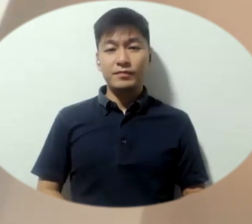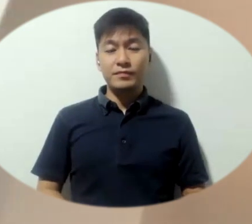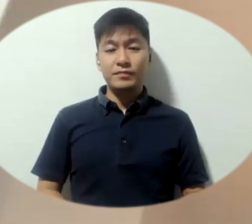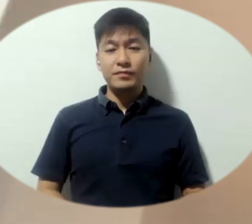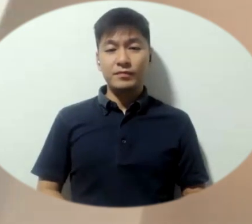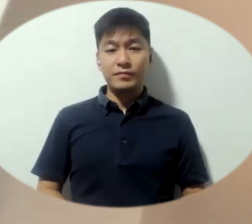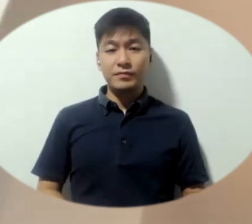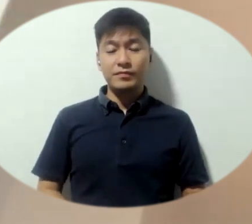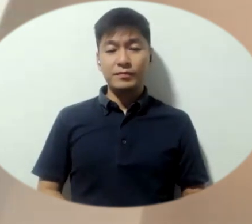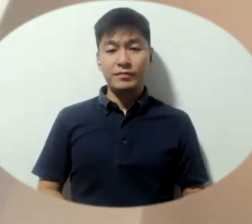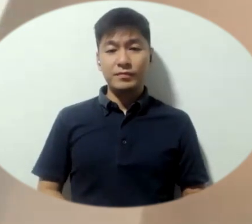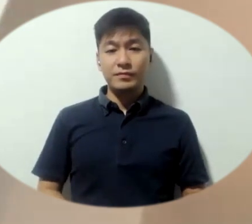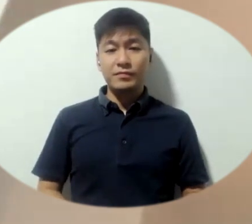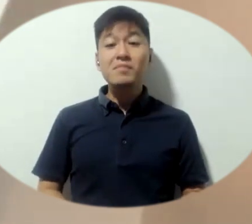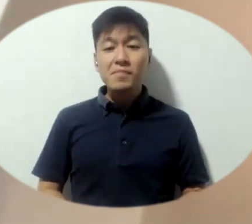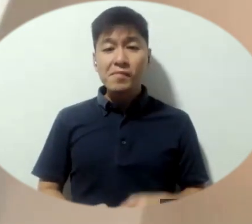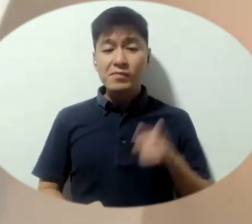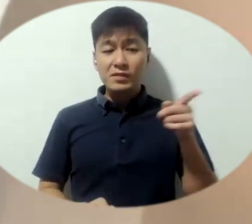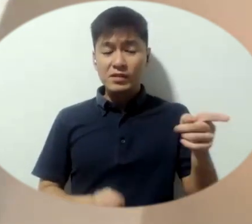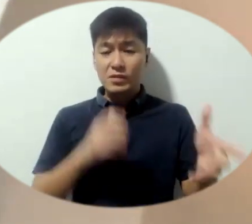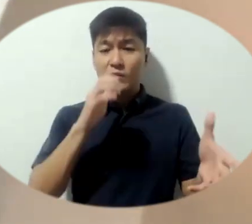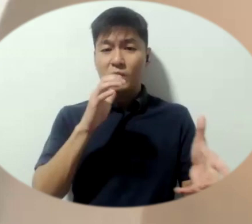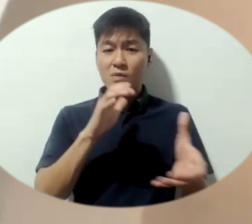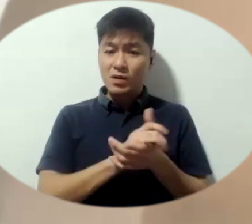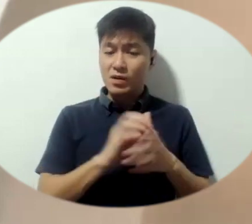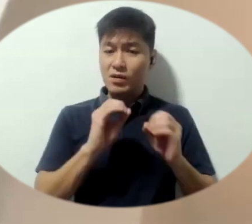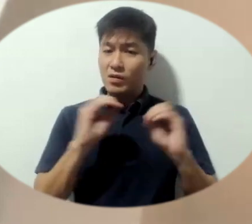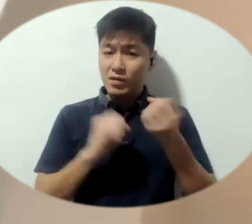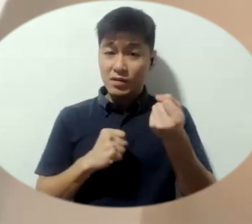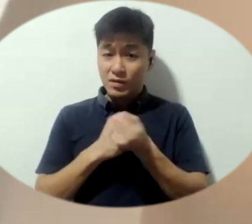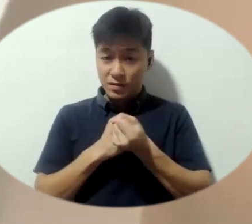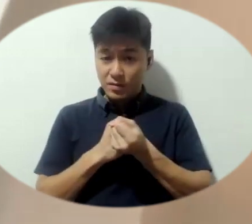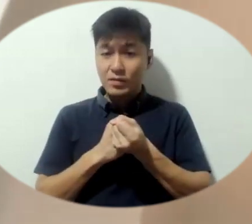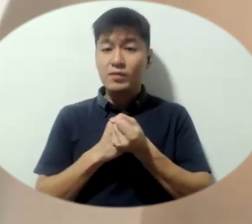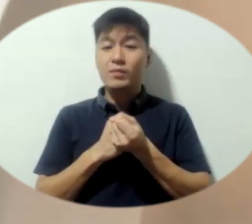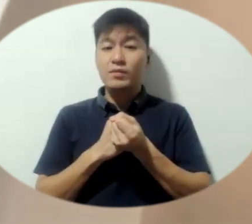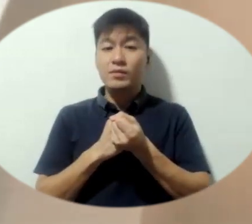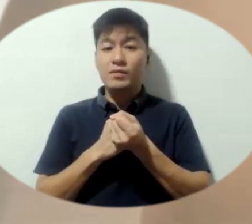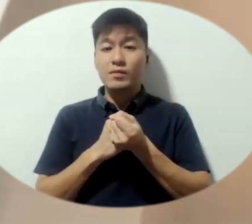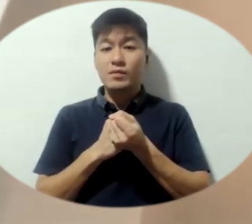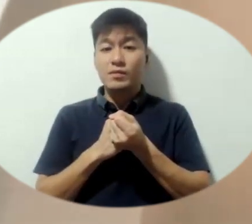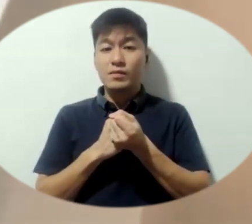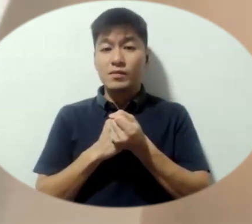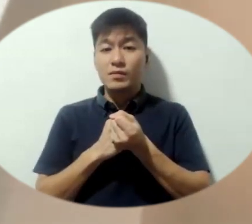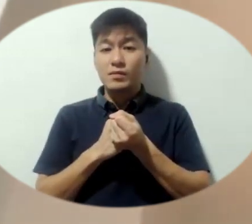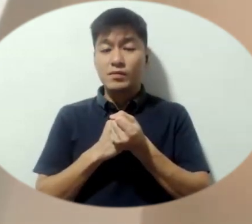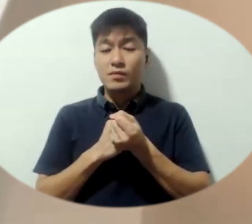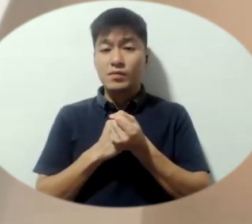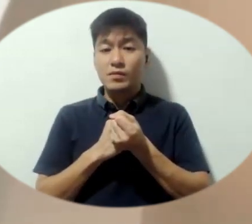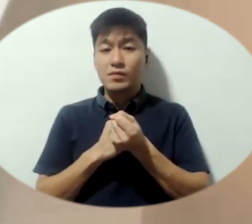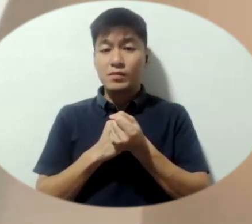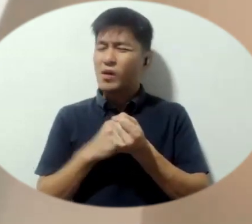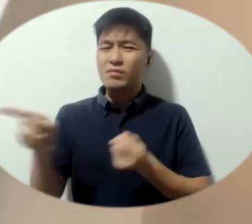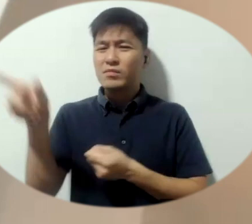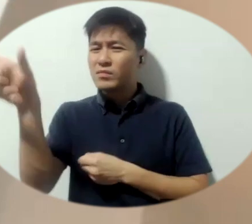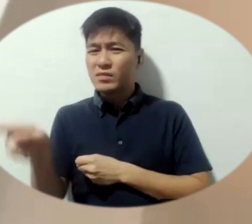lot of assistance, the person living with dementia went through her with a lot of difficulties walking and moving and